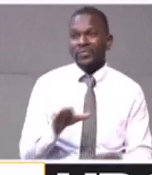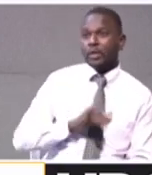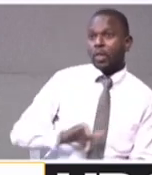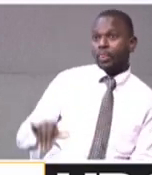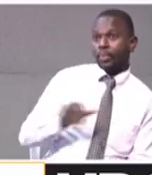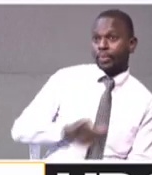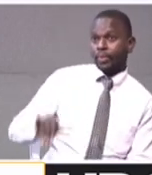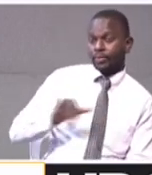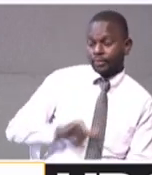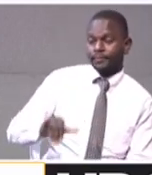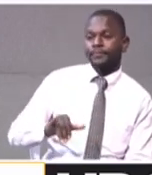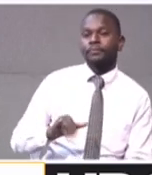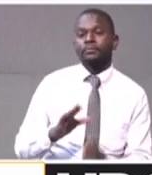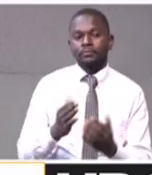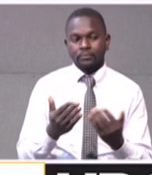also.